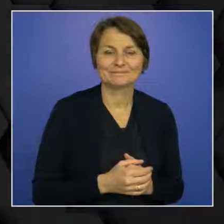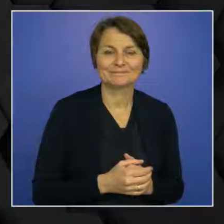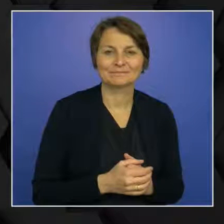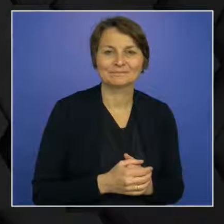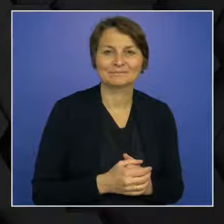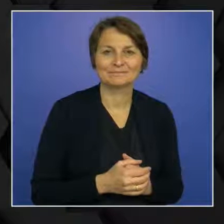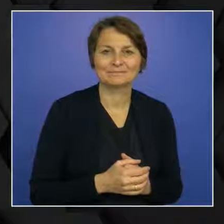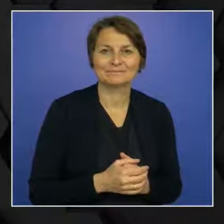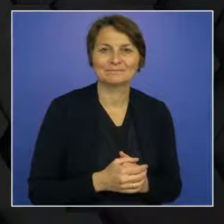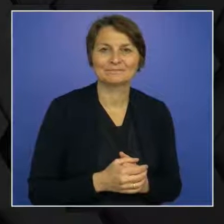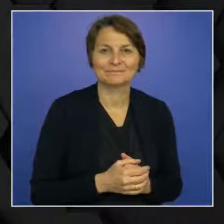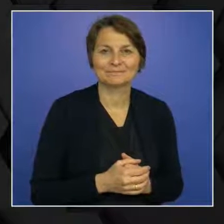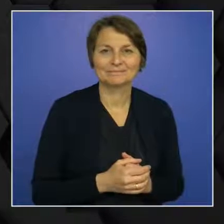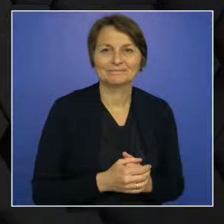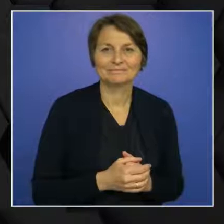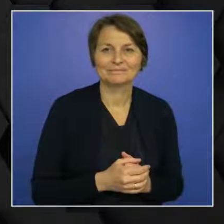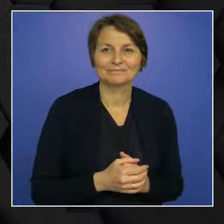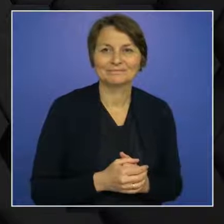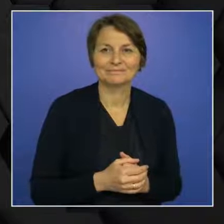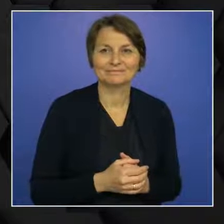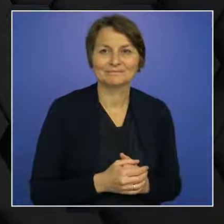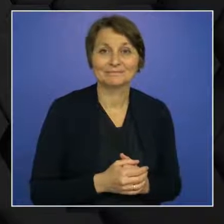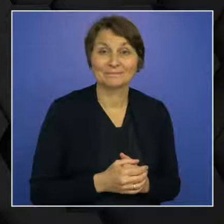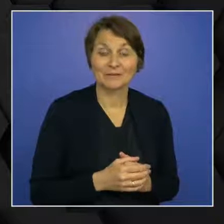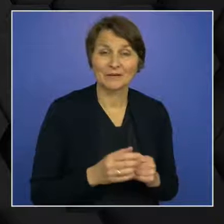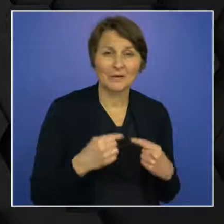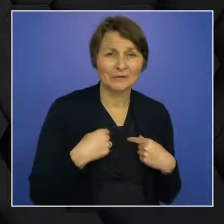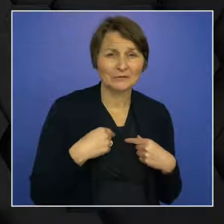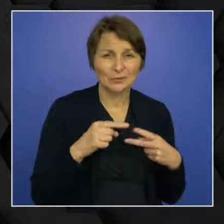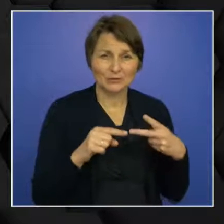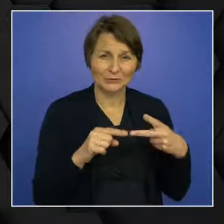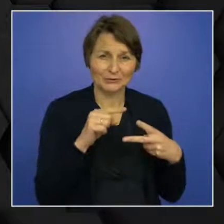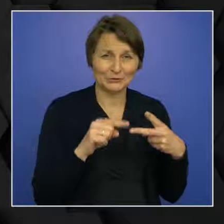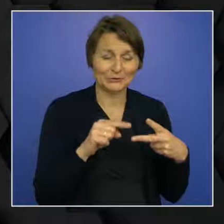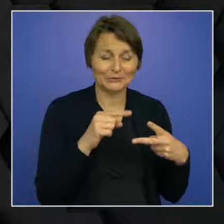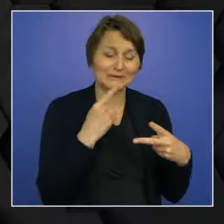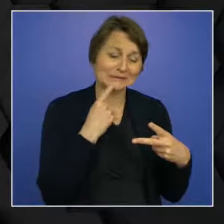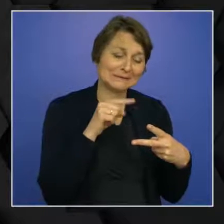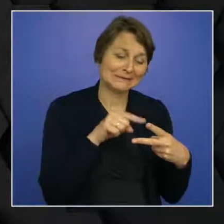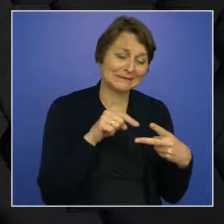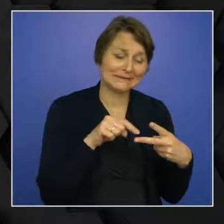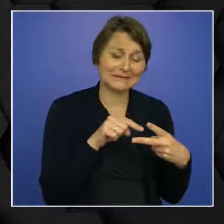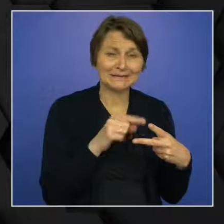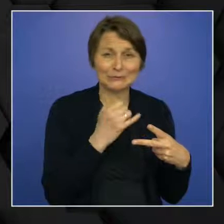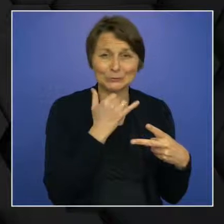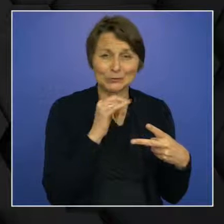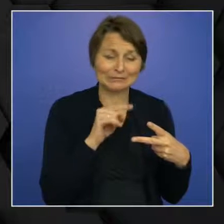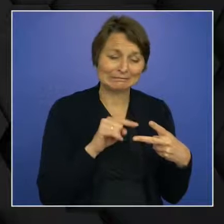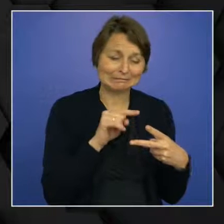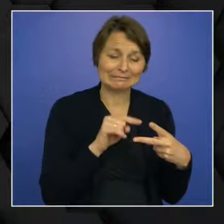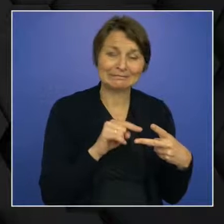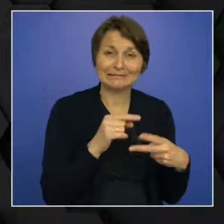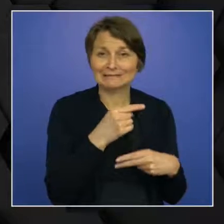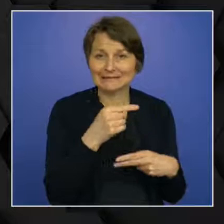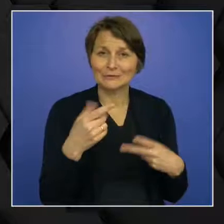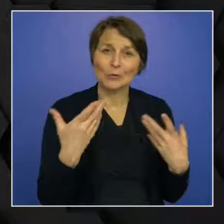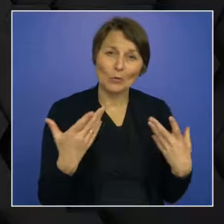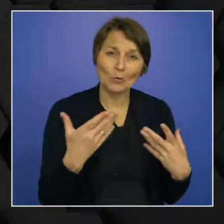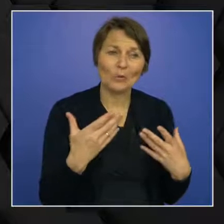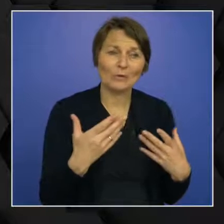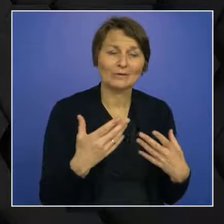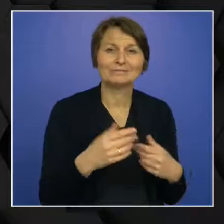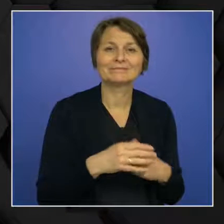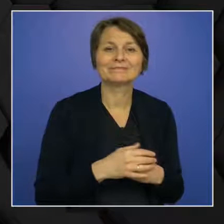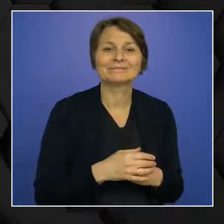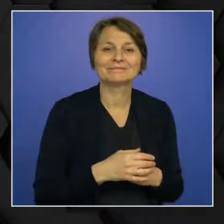Which one would it be? The name is already on use, or the dashes are not allowed? The dashes. Henk test number